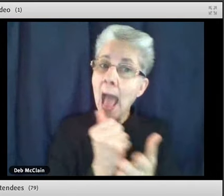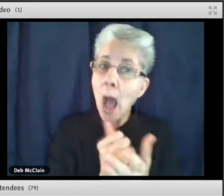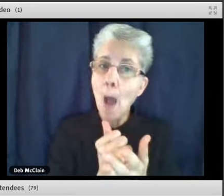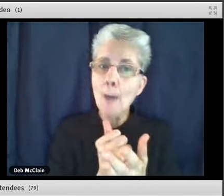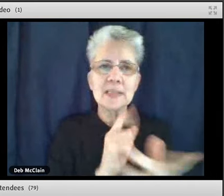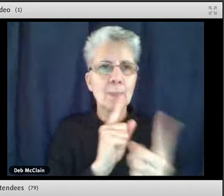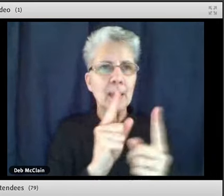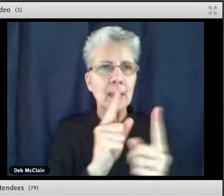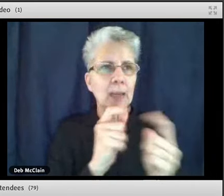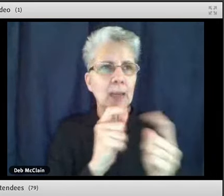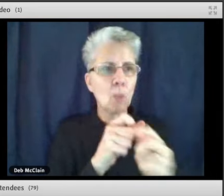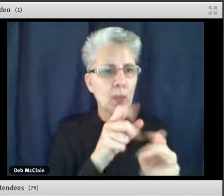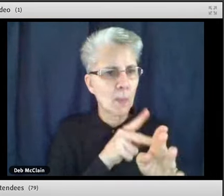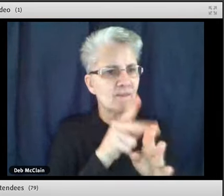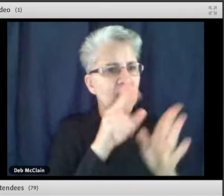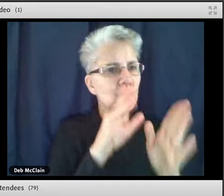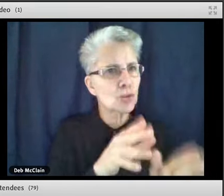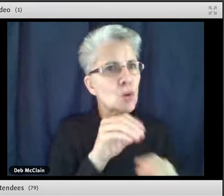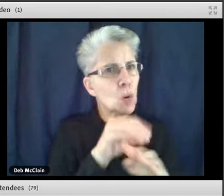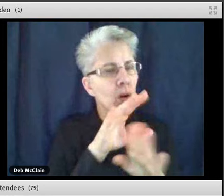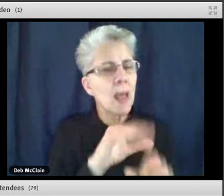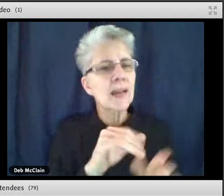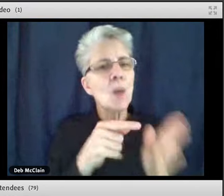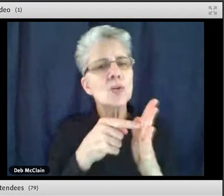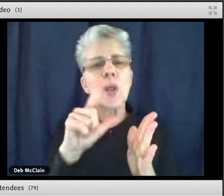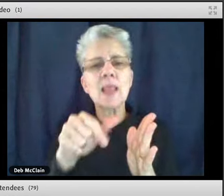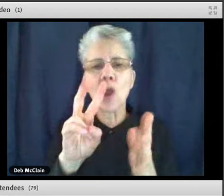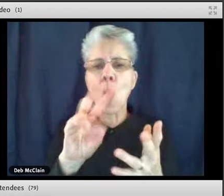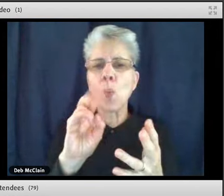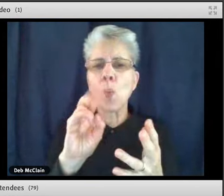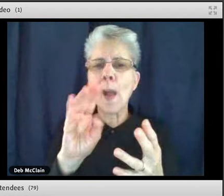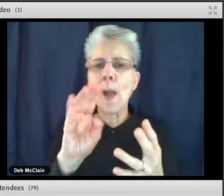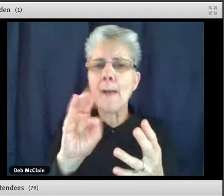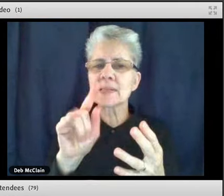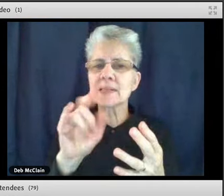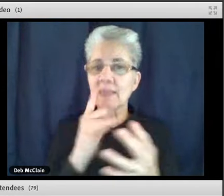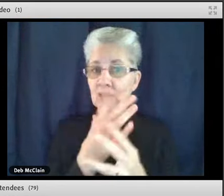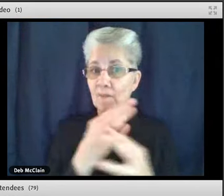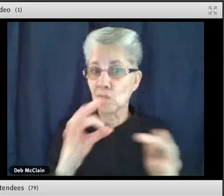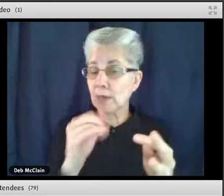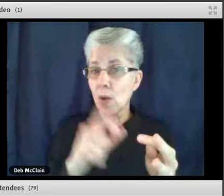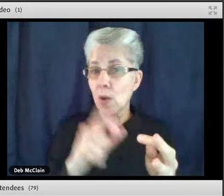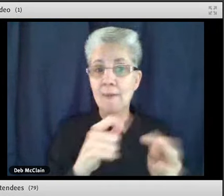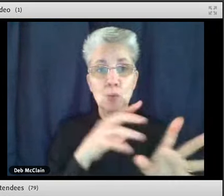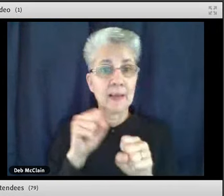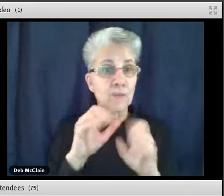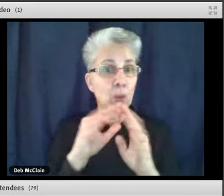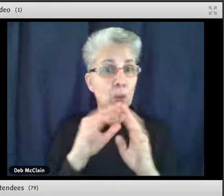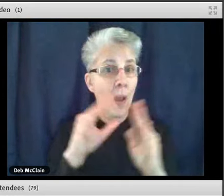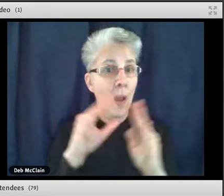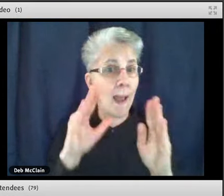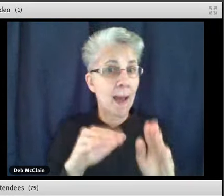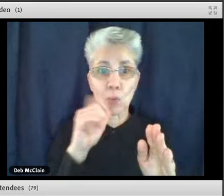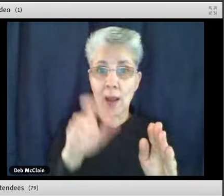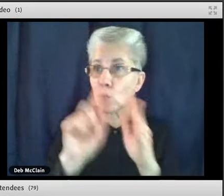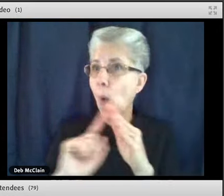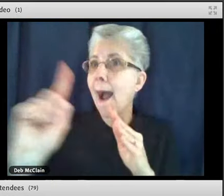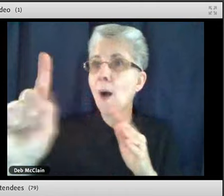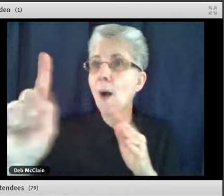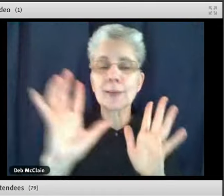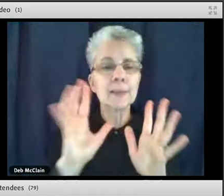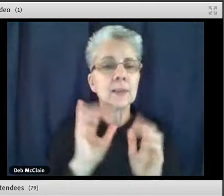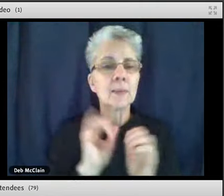so what I would suggest is finding a few, just a limited few sources that you trust and stick with them. Again, limit